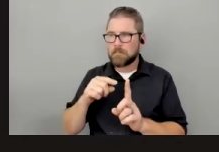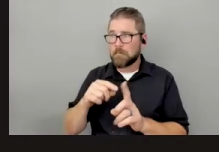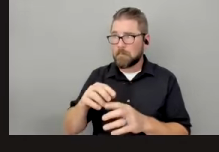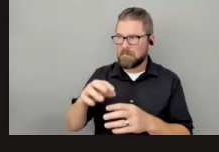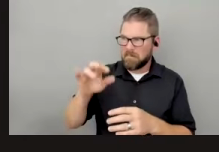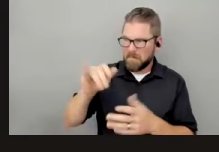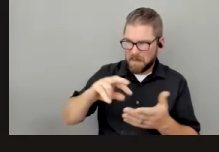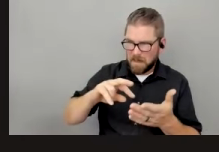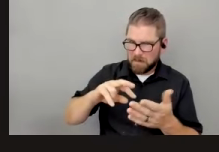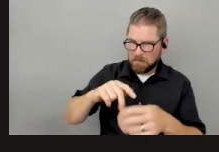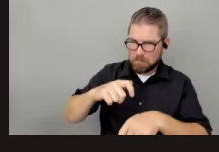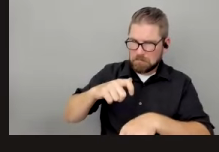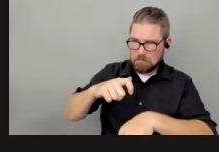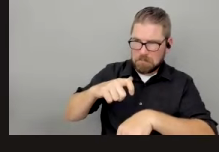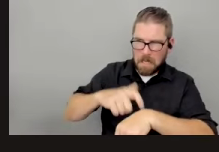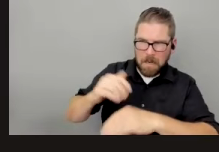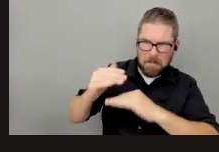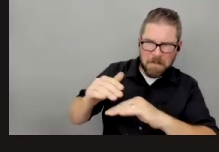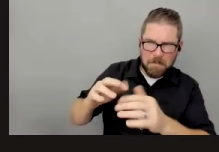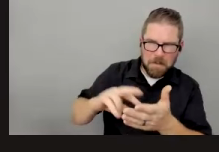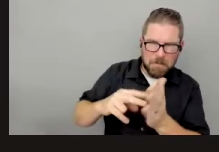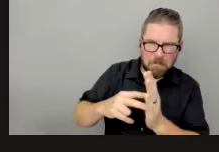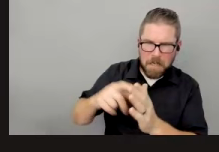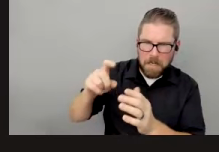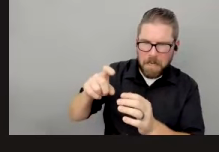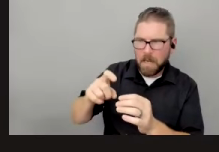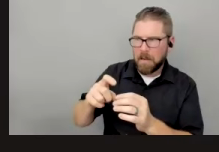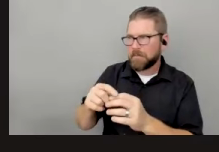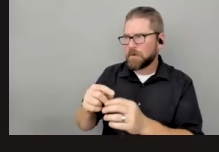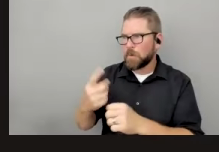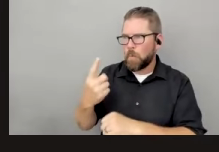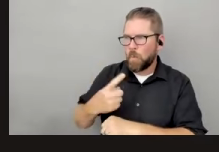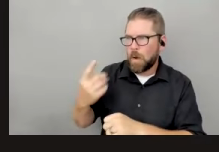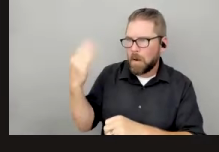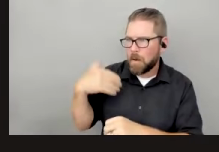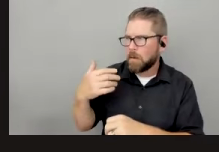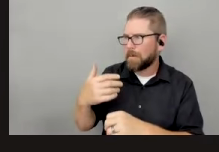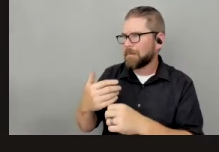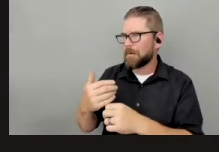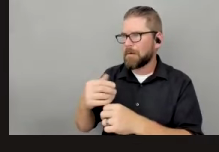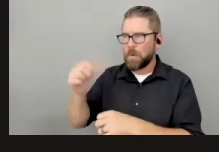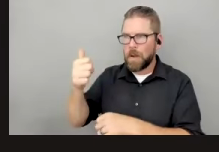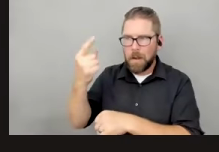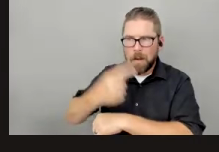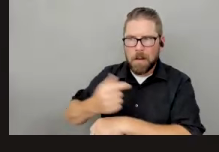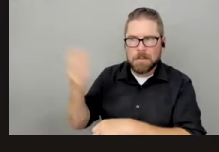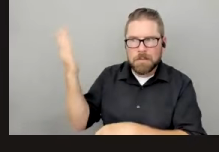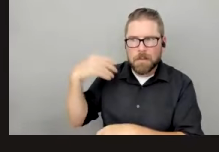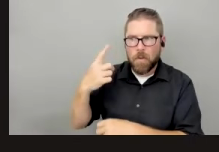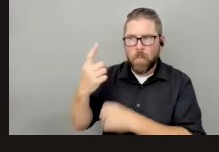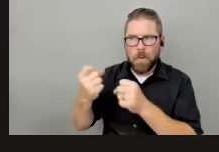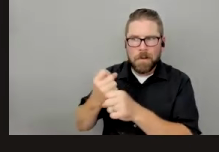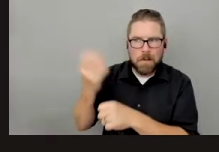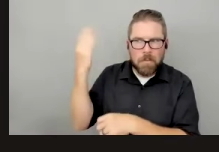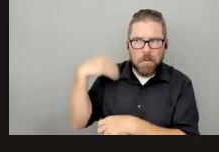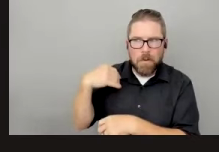this month, this semester, last year, 10 years ago? Like, yeah. Like a statute of limitations? Right? No, there